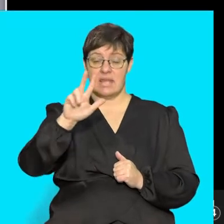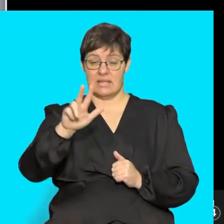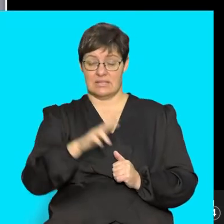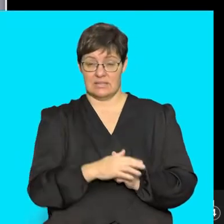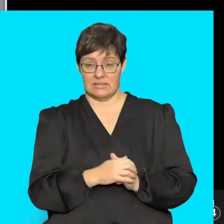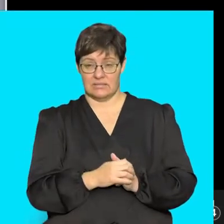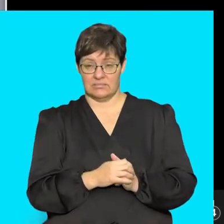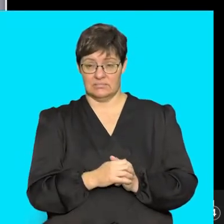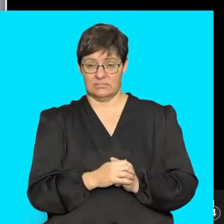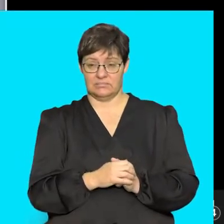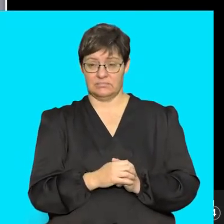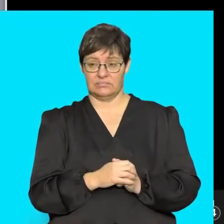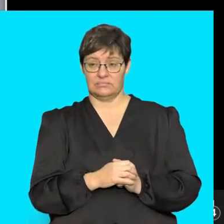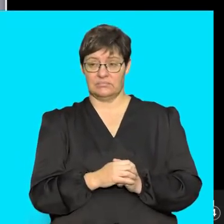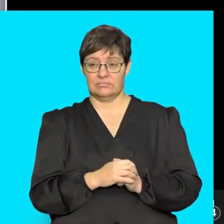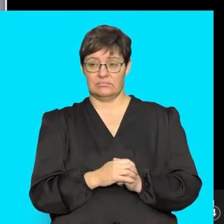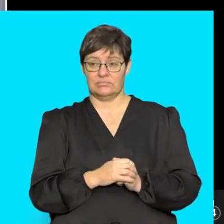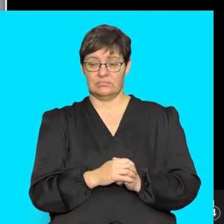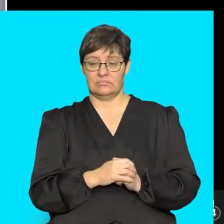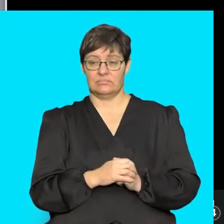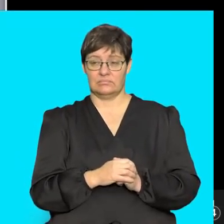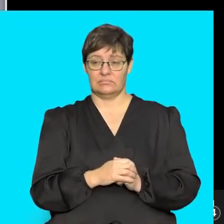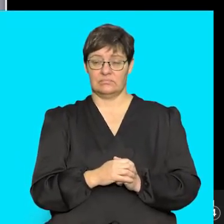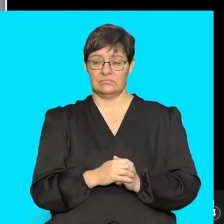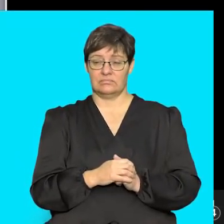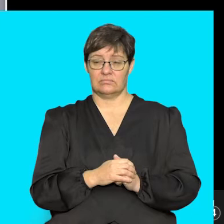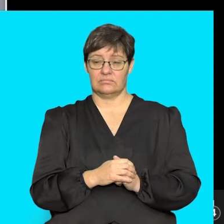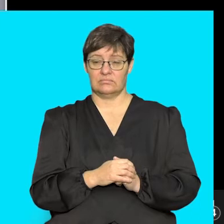70 point, if I round to